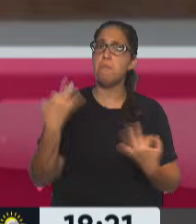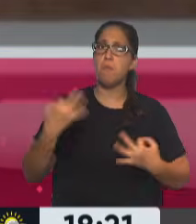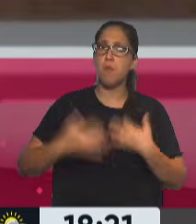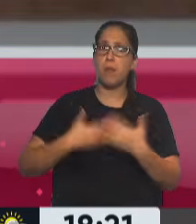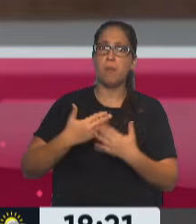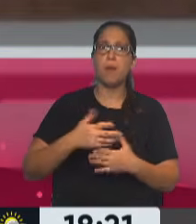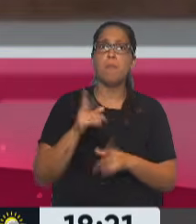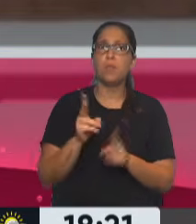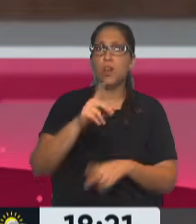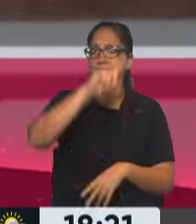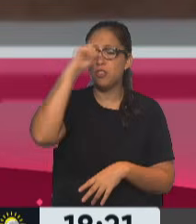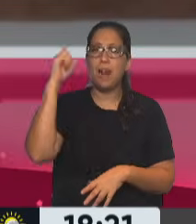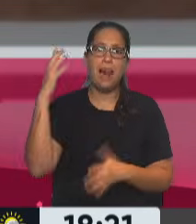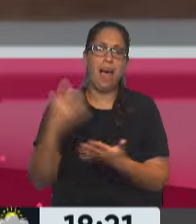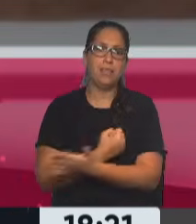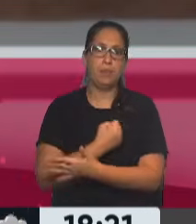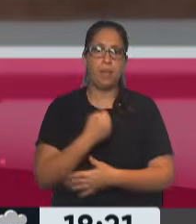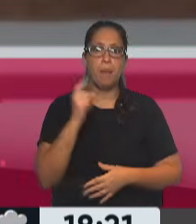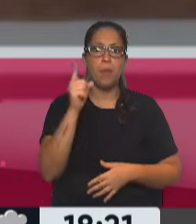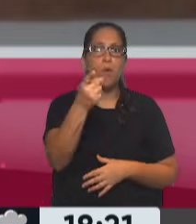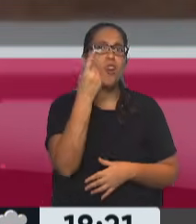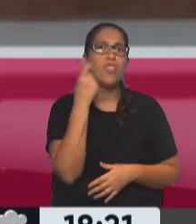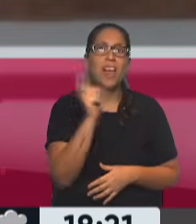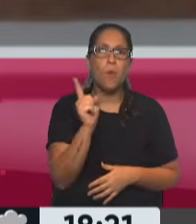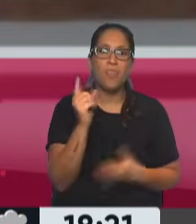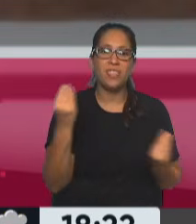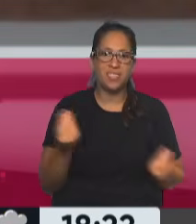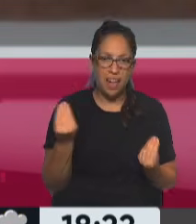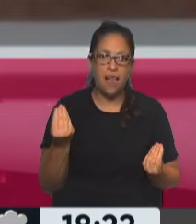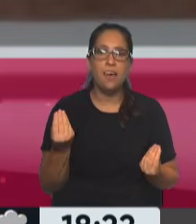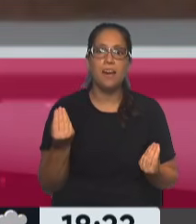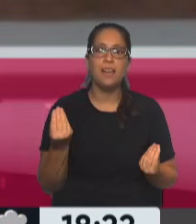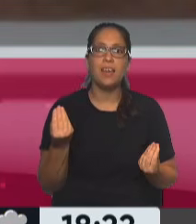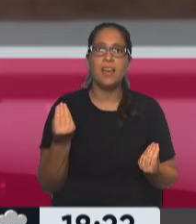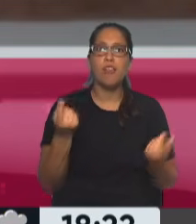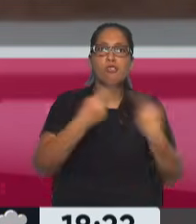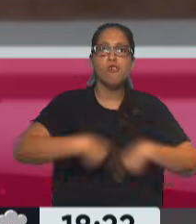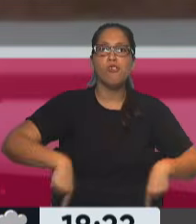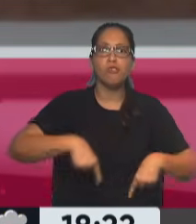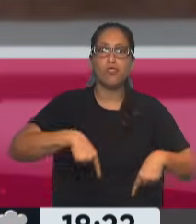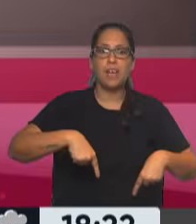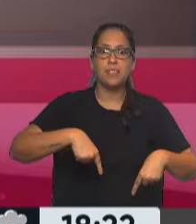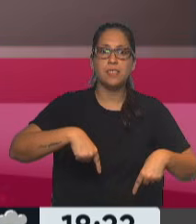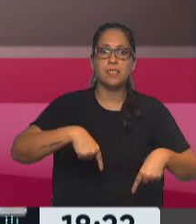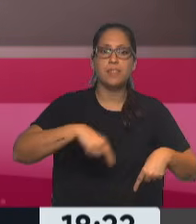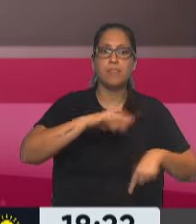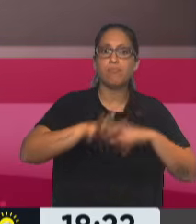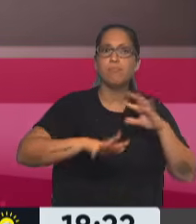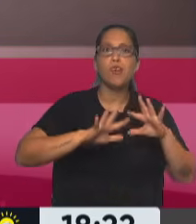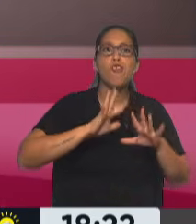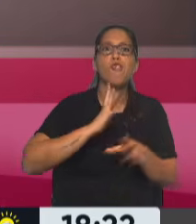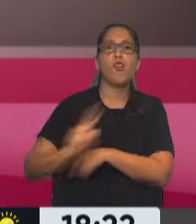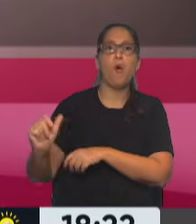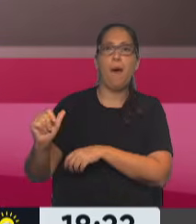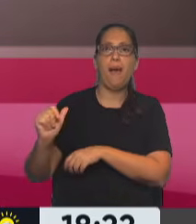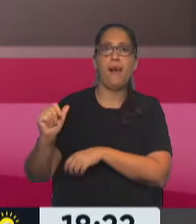what you don't realize is that the consequence of you being on this free product is the pilfering of your privacy for profit. Your